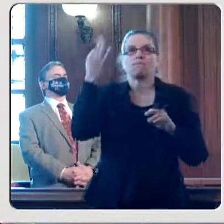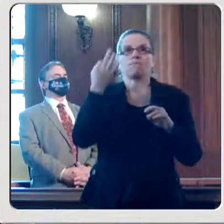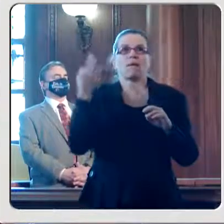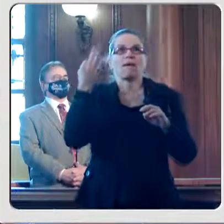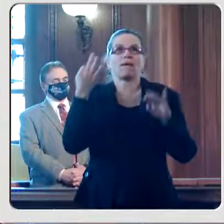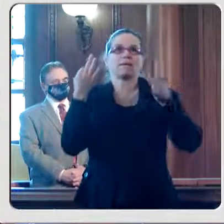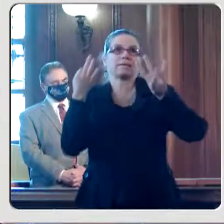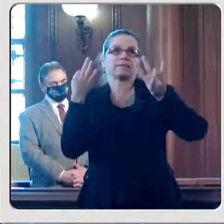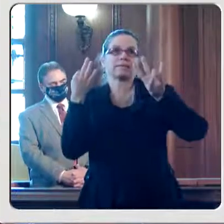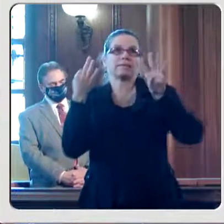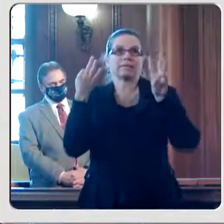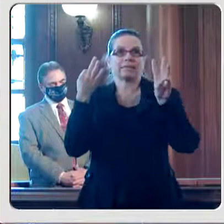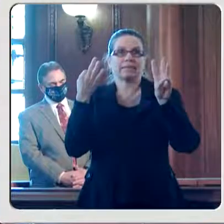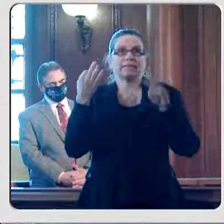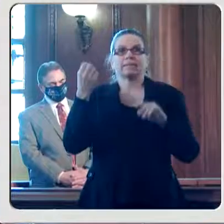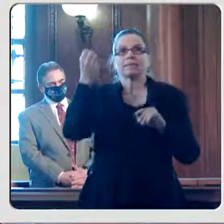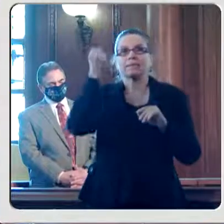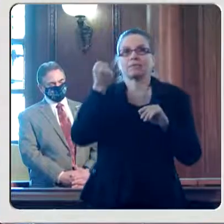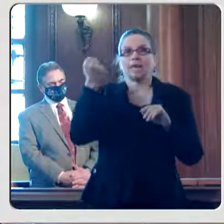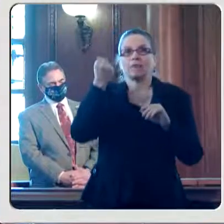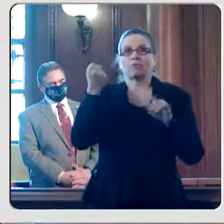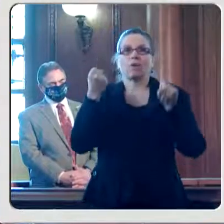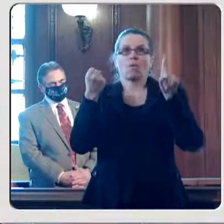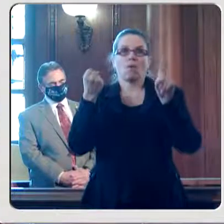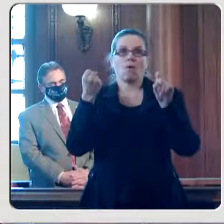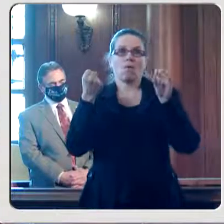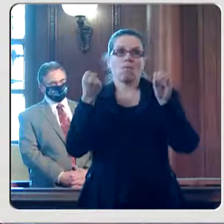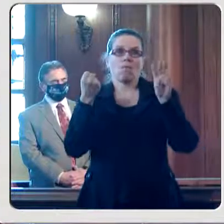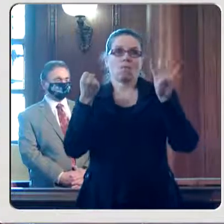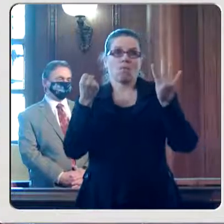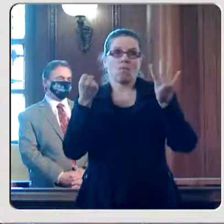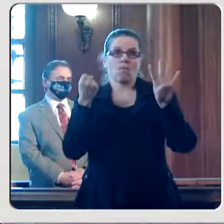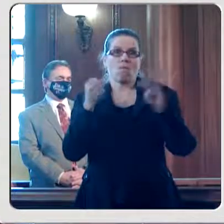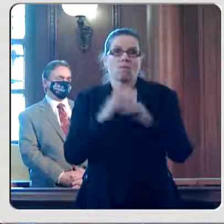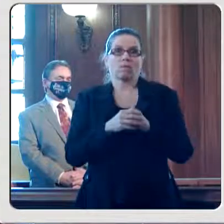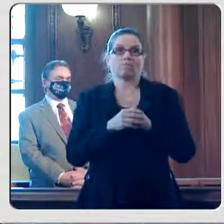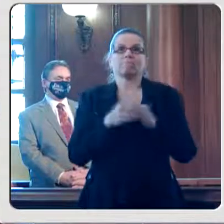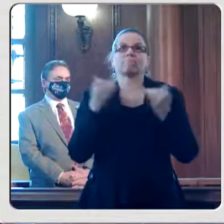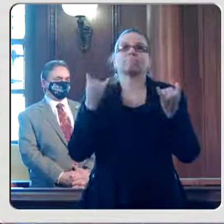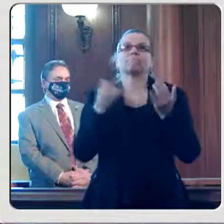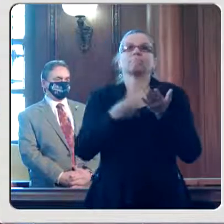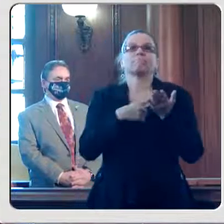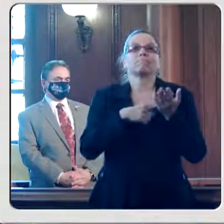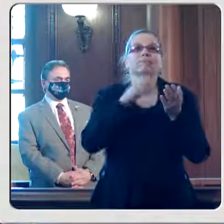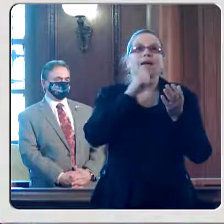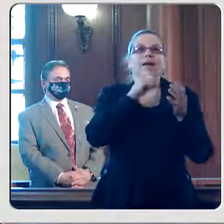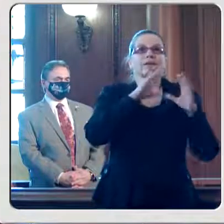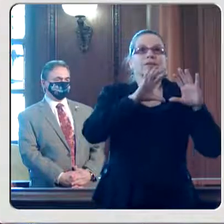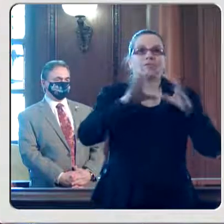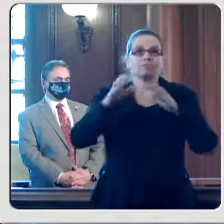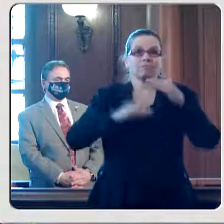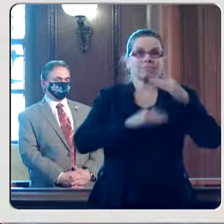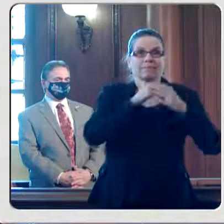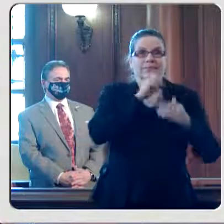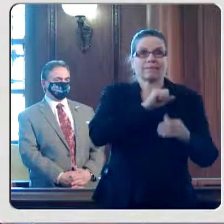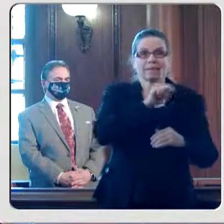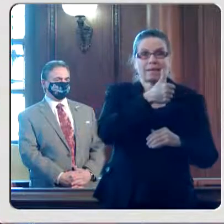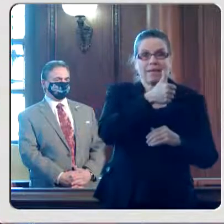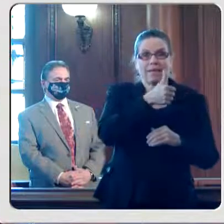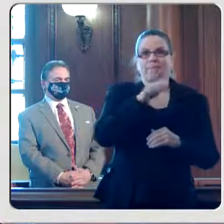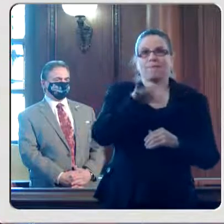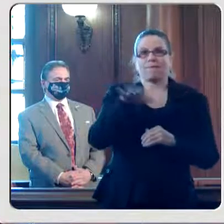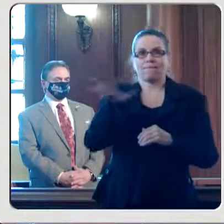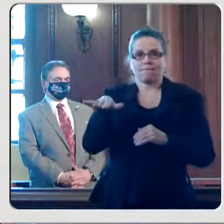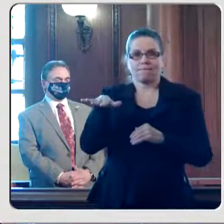Saturday 104. The age groups, 0 to 10, we had 55 cases last